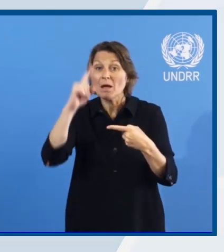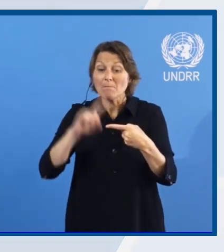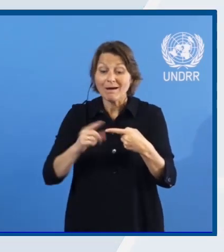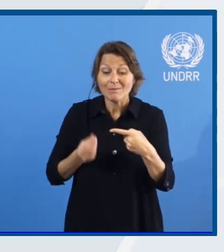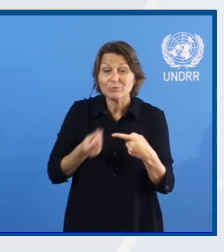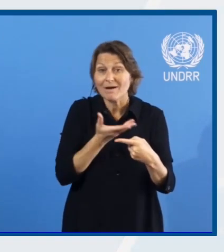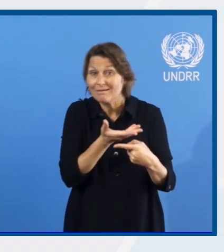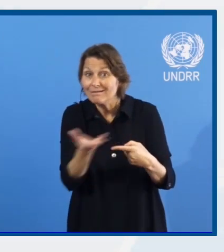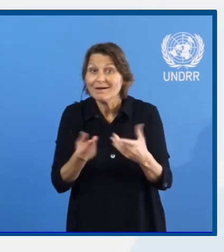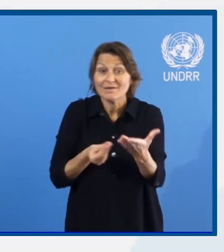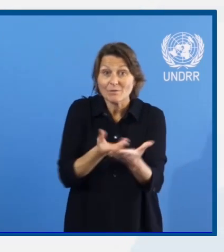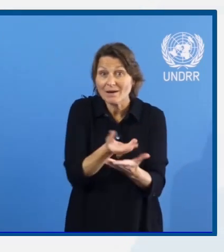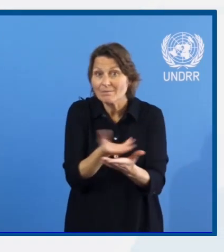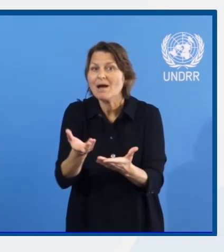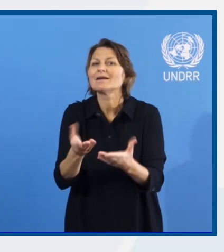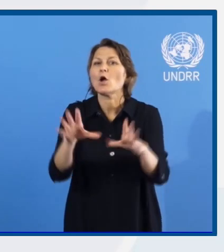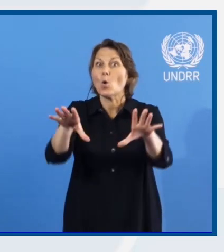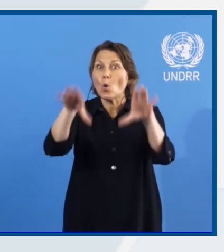use is key.